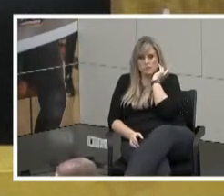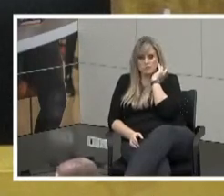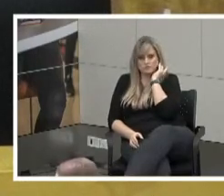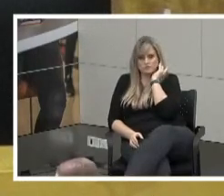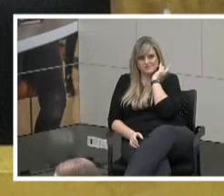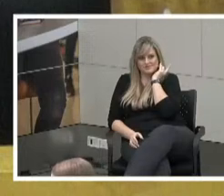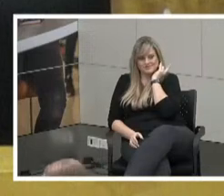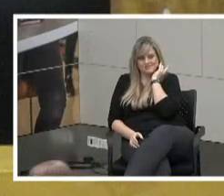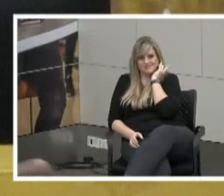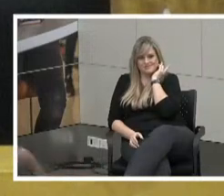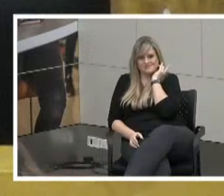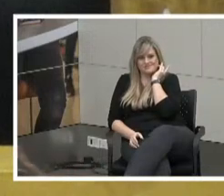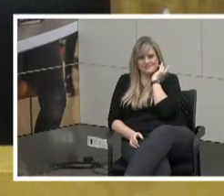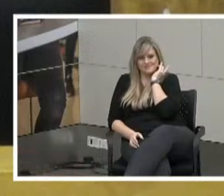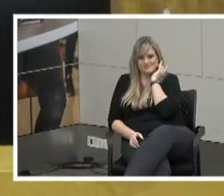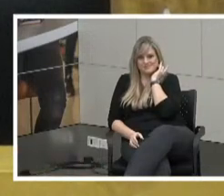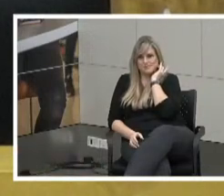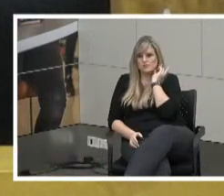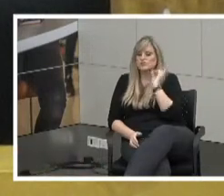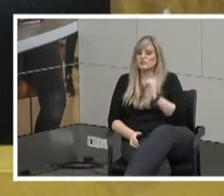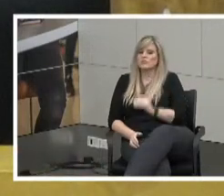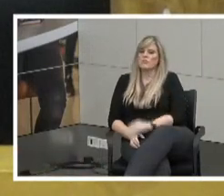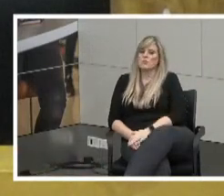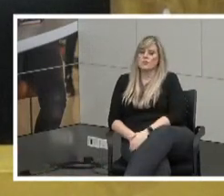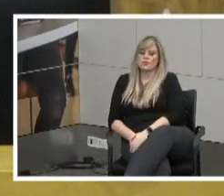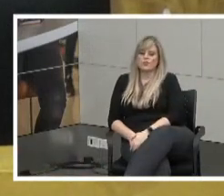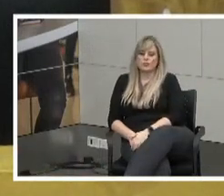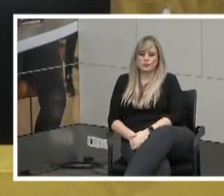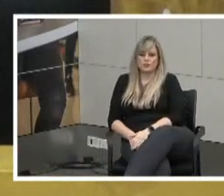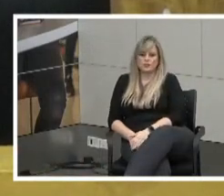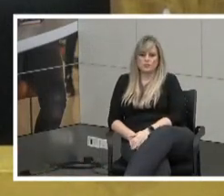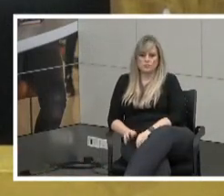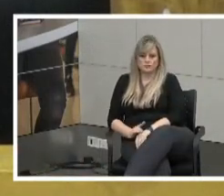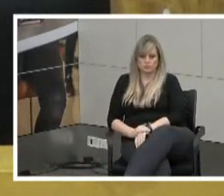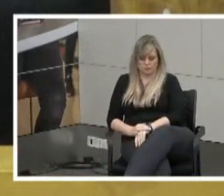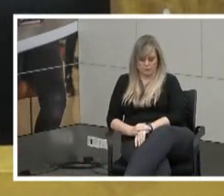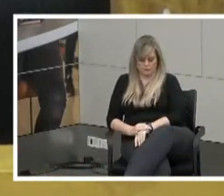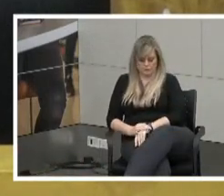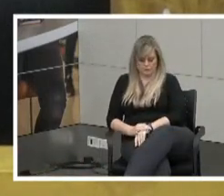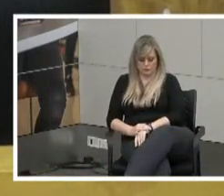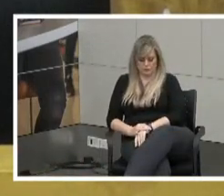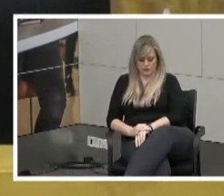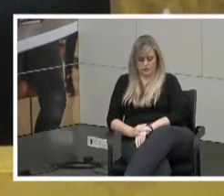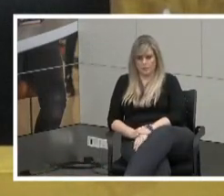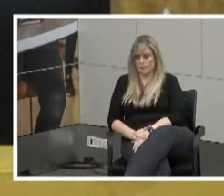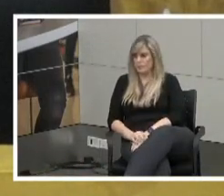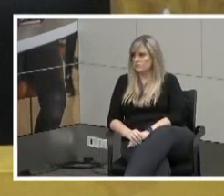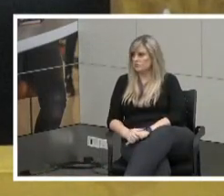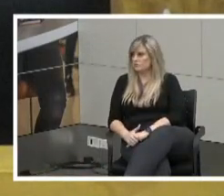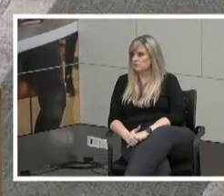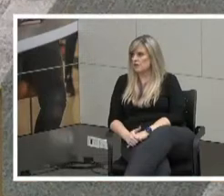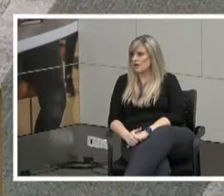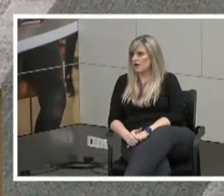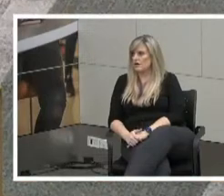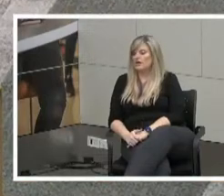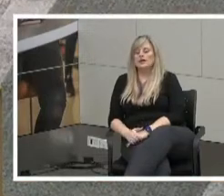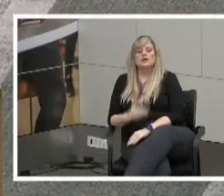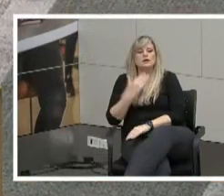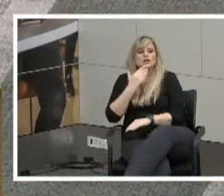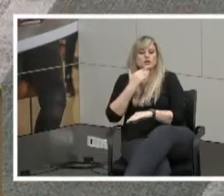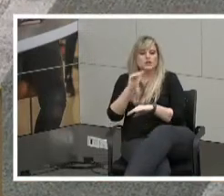ma'am Miss Cruz thank you for being with us Miss Cruz when